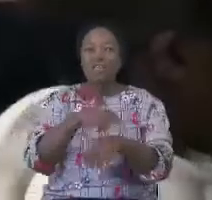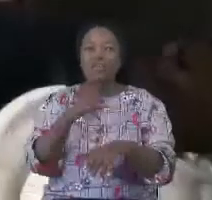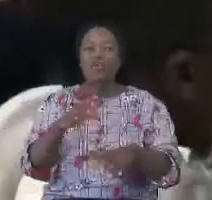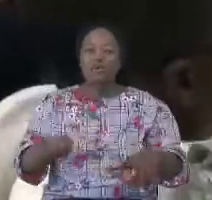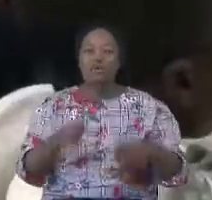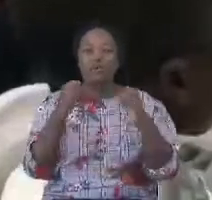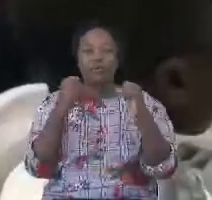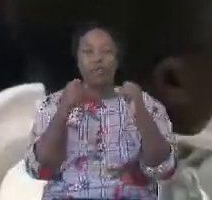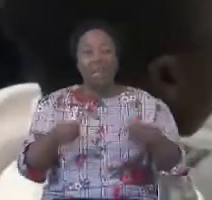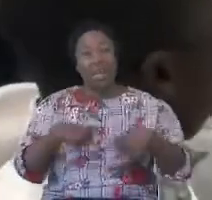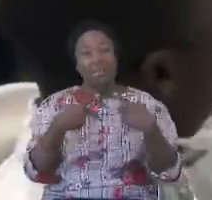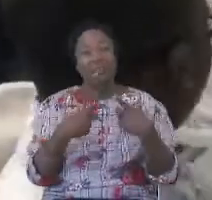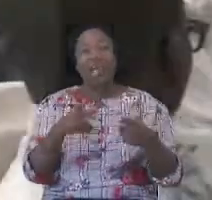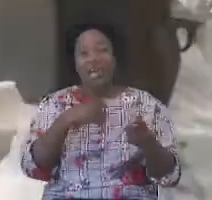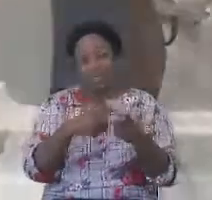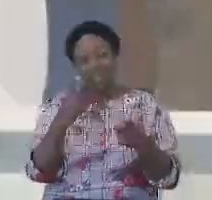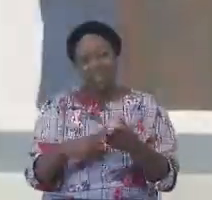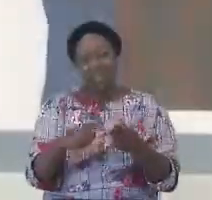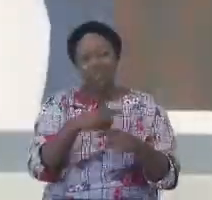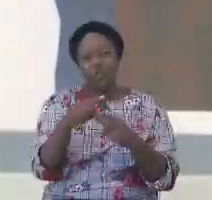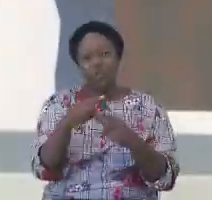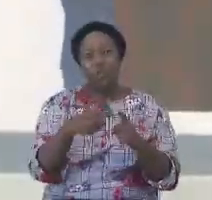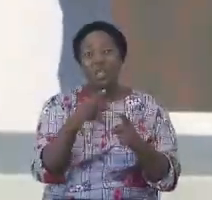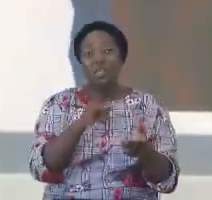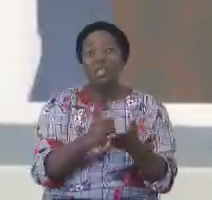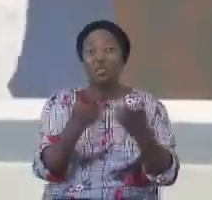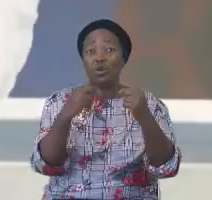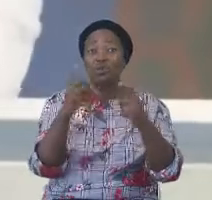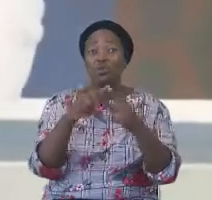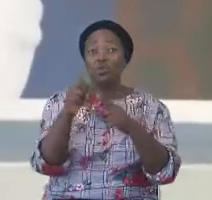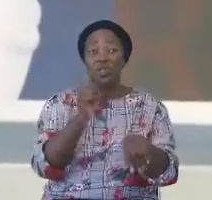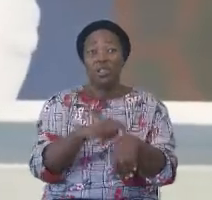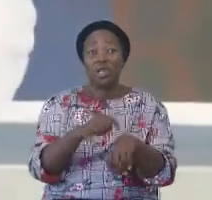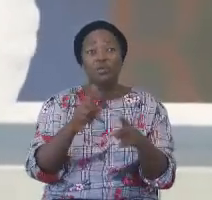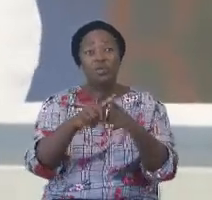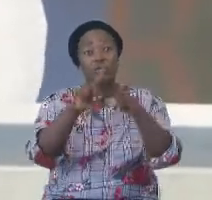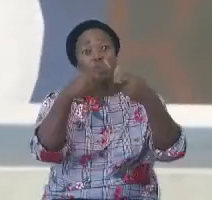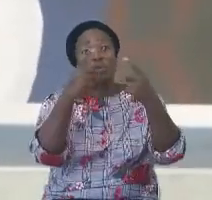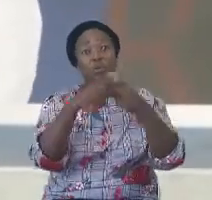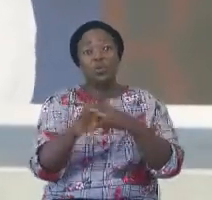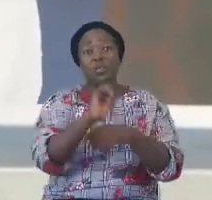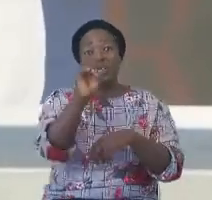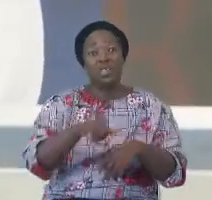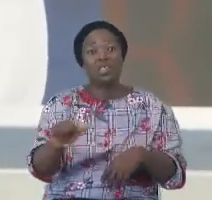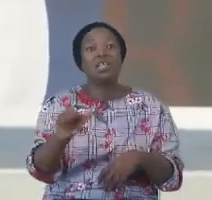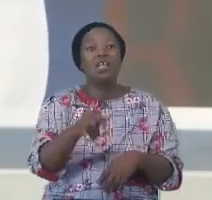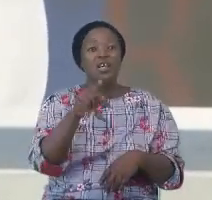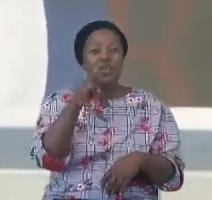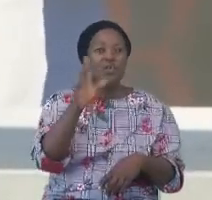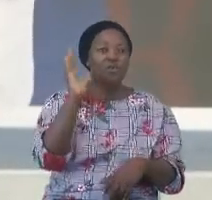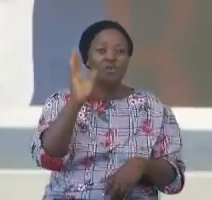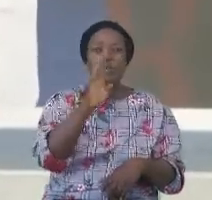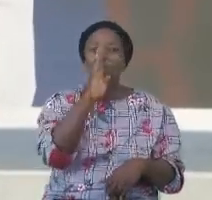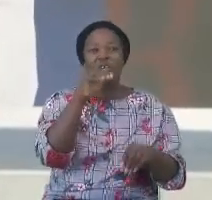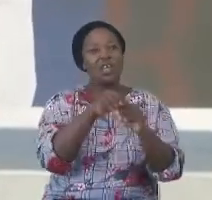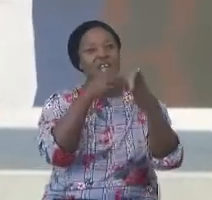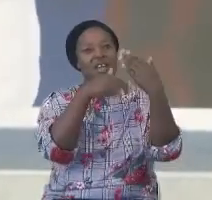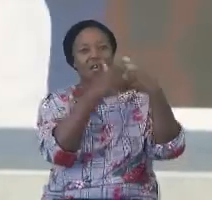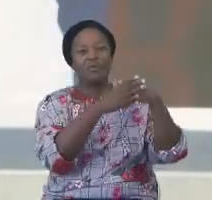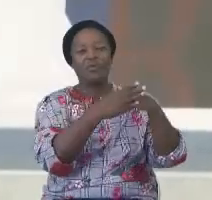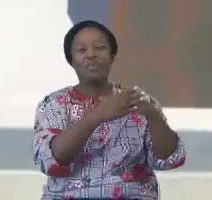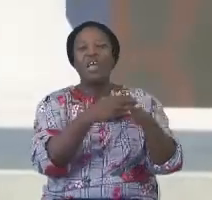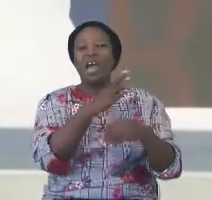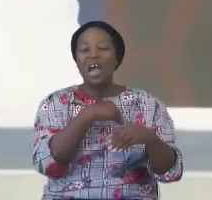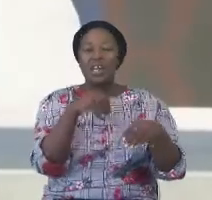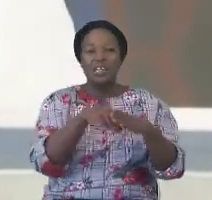power and the king the armor of life and then when it comes to time to go